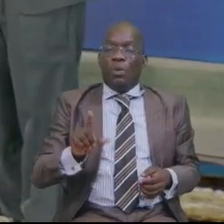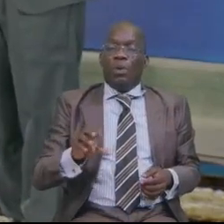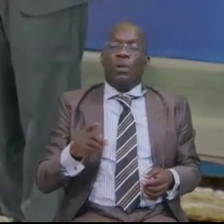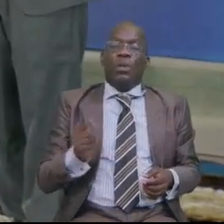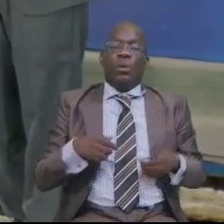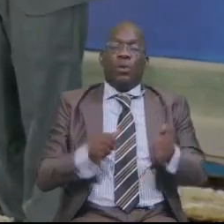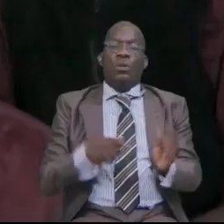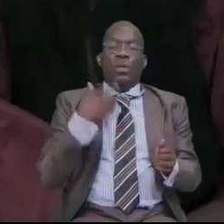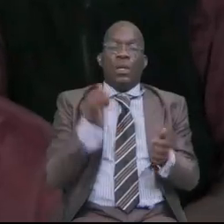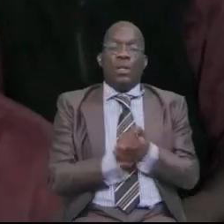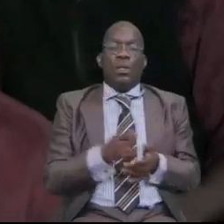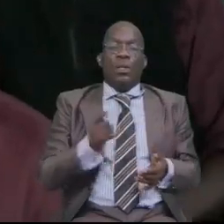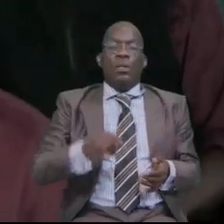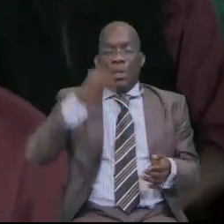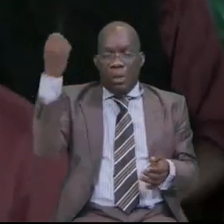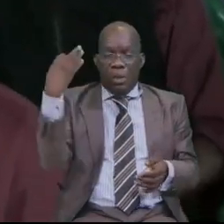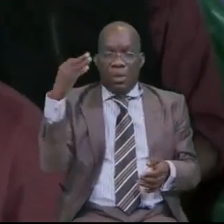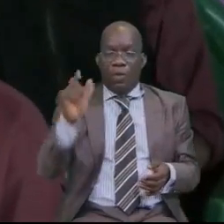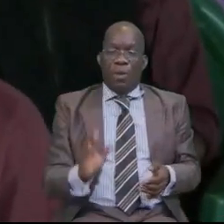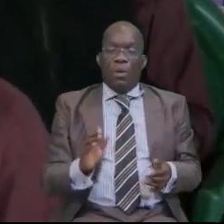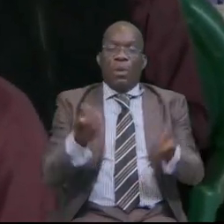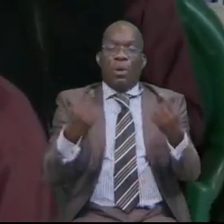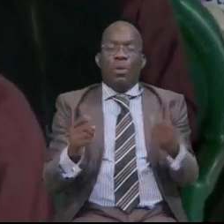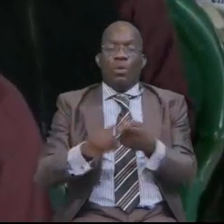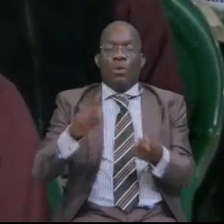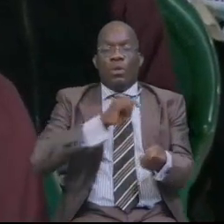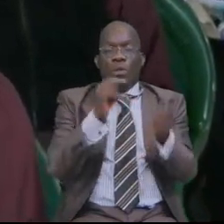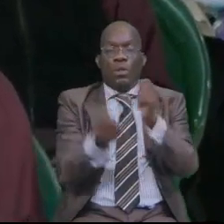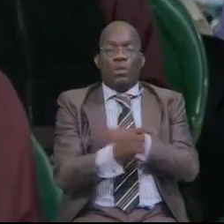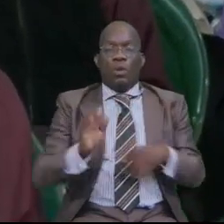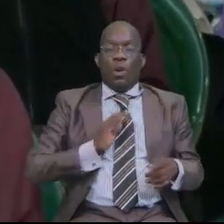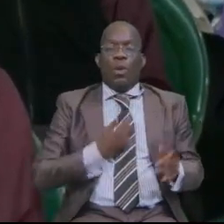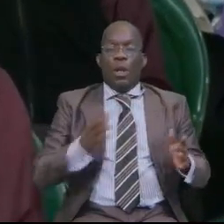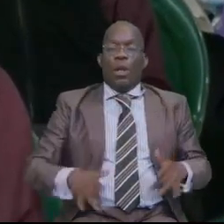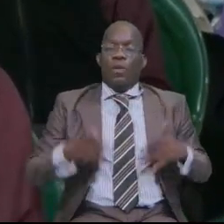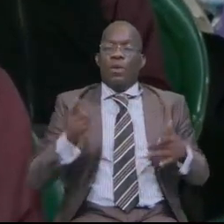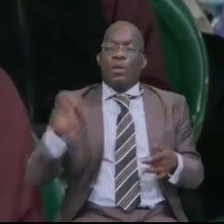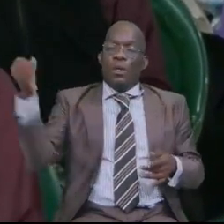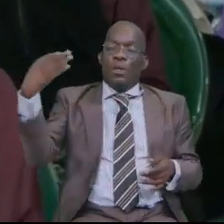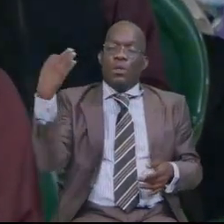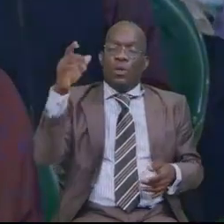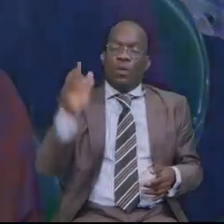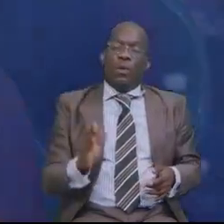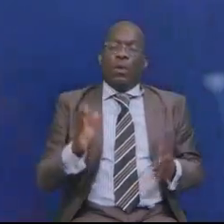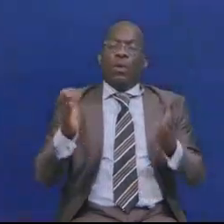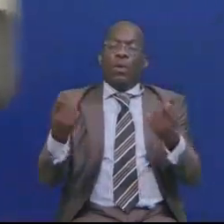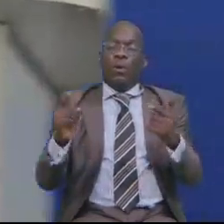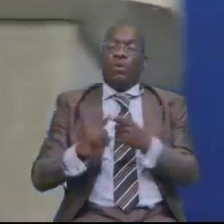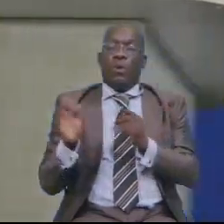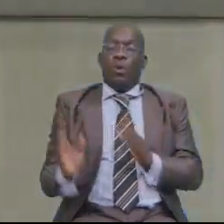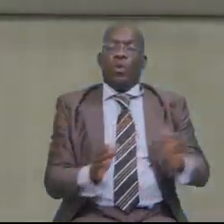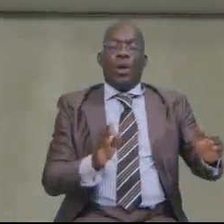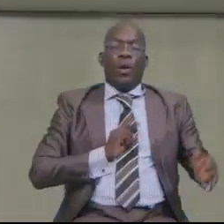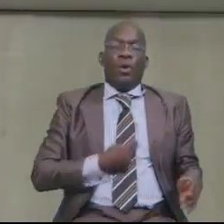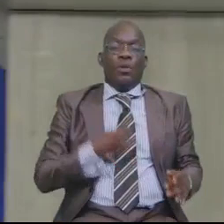God comes to transform our lives, and the grace of God comes to equip us for the